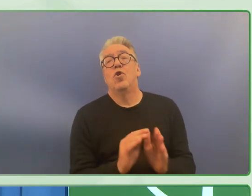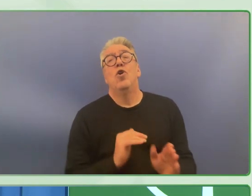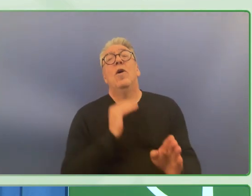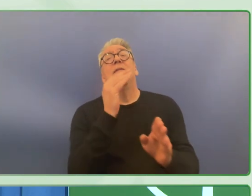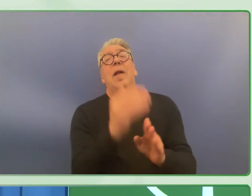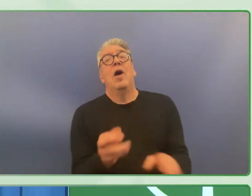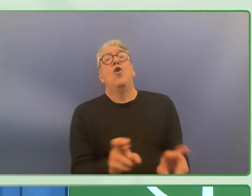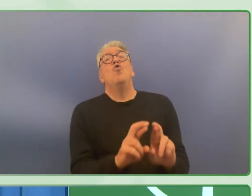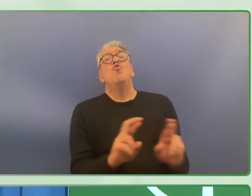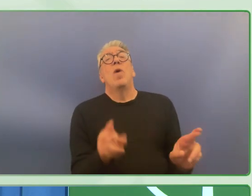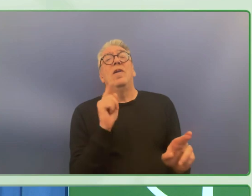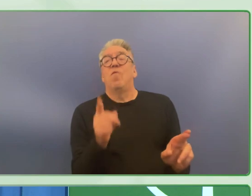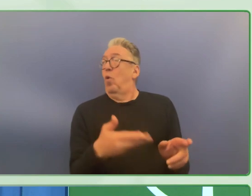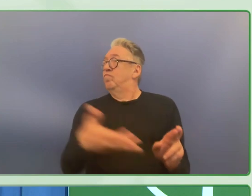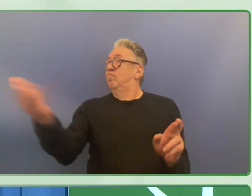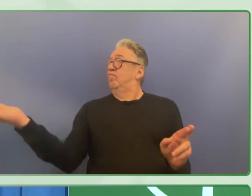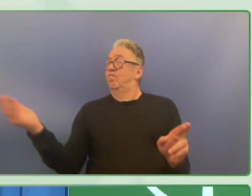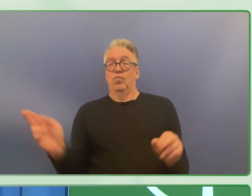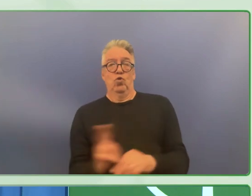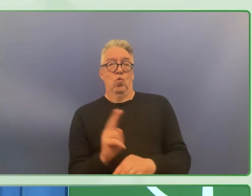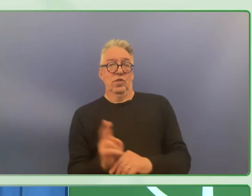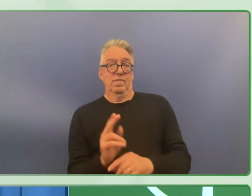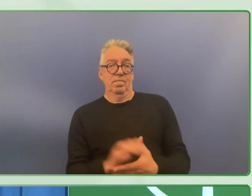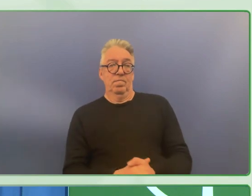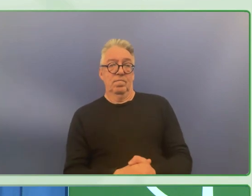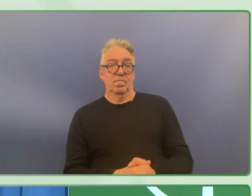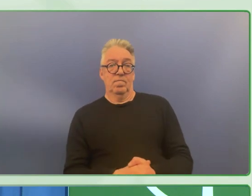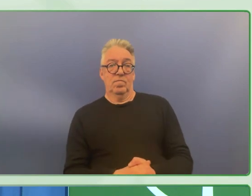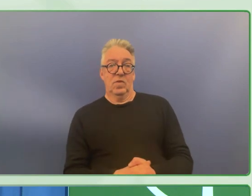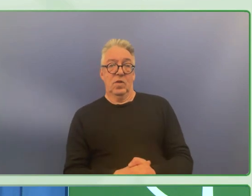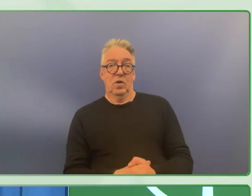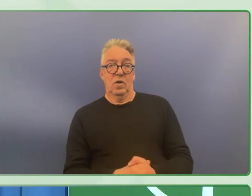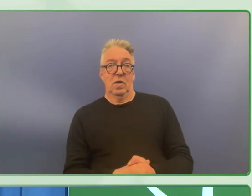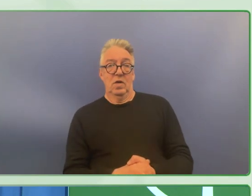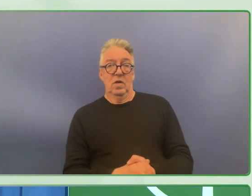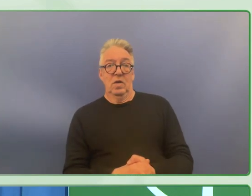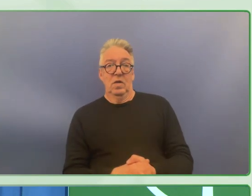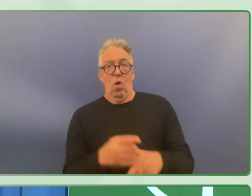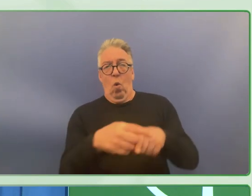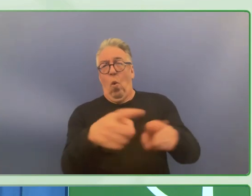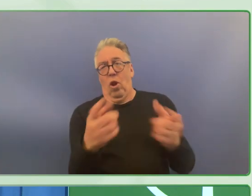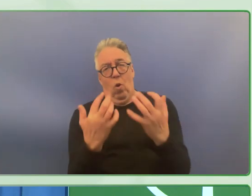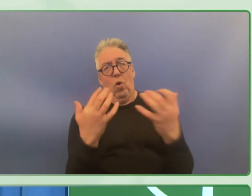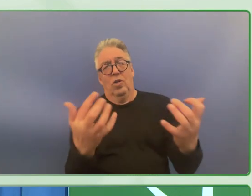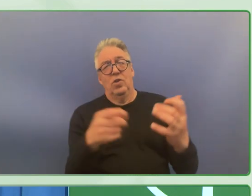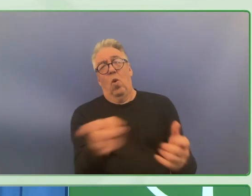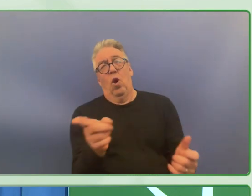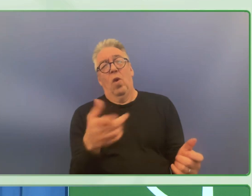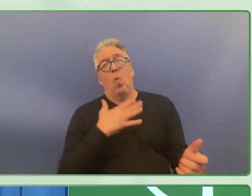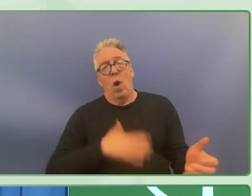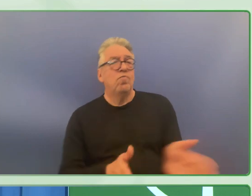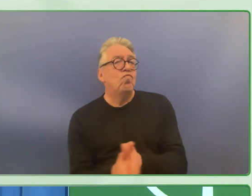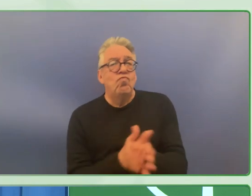use. No one here needs to be motivated to help people with disabilities. But we know that